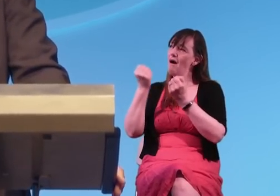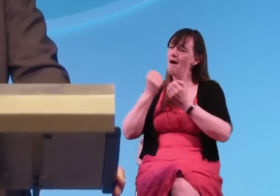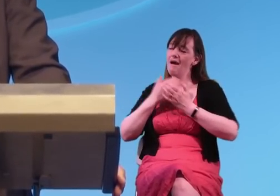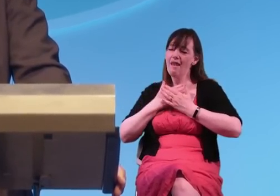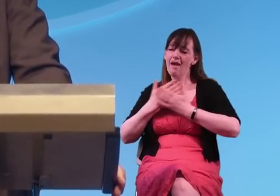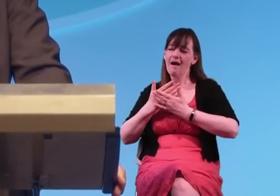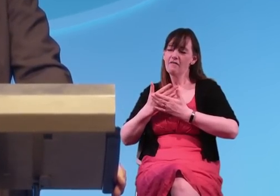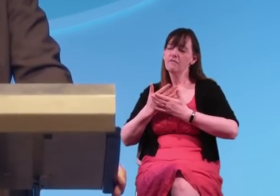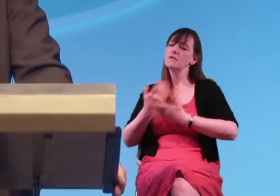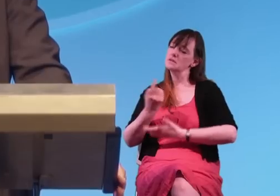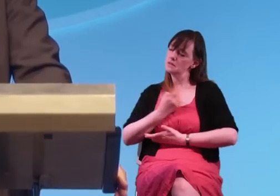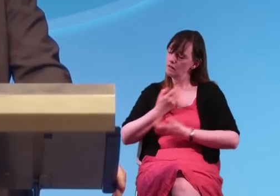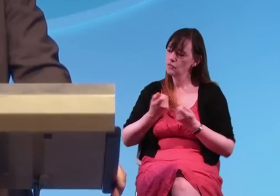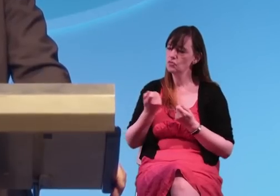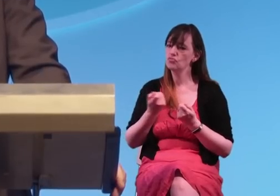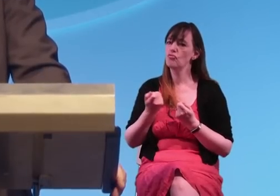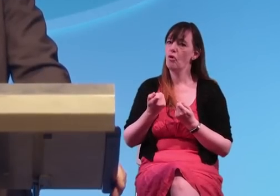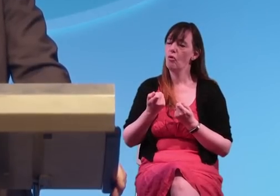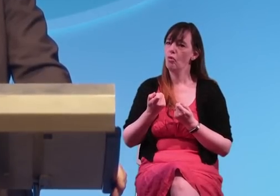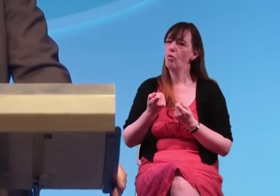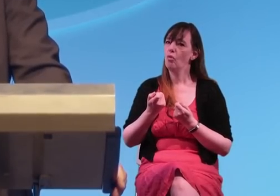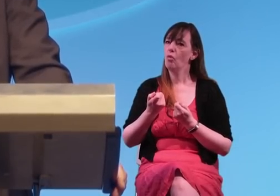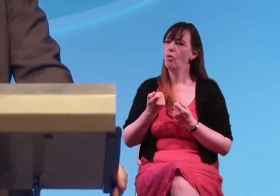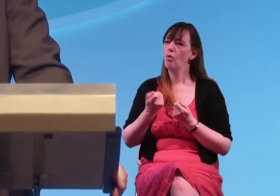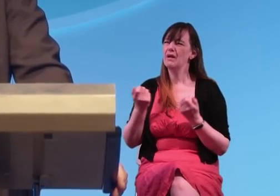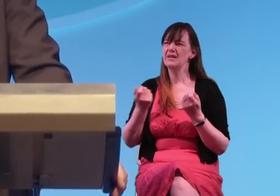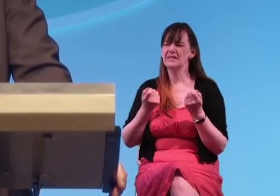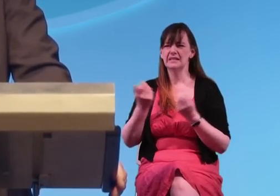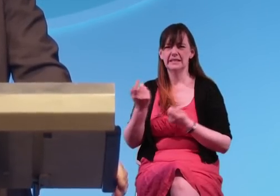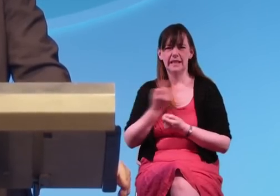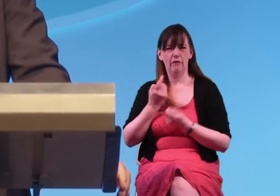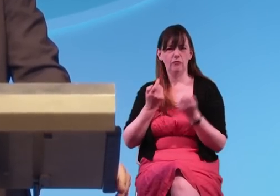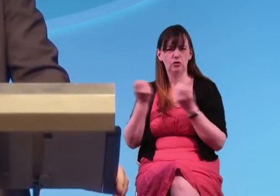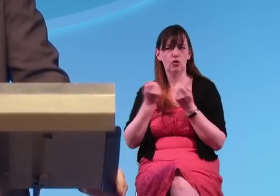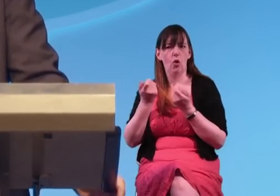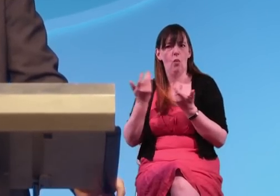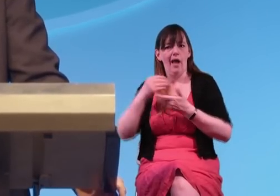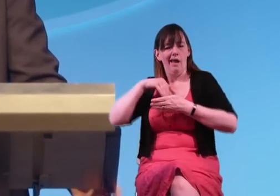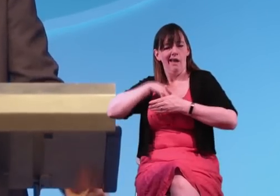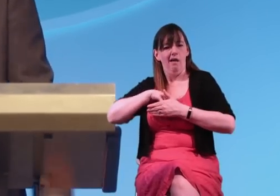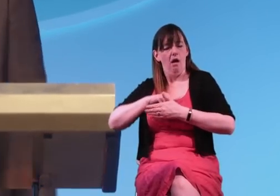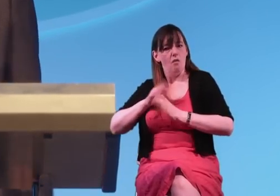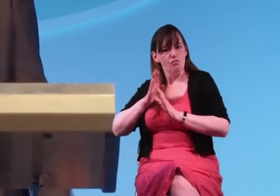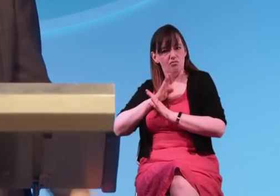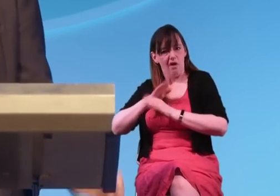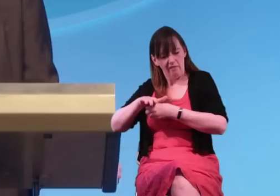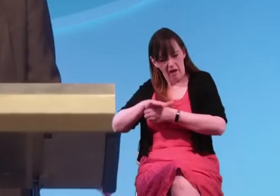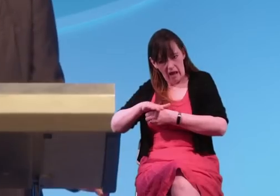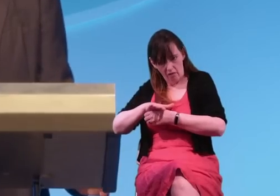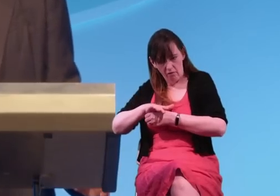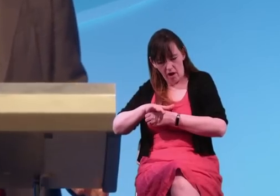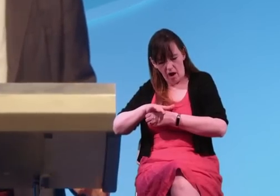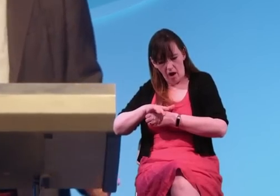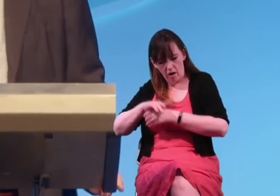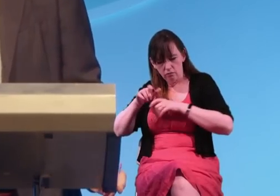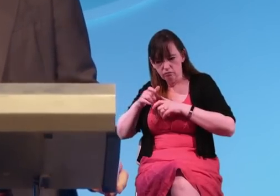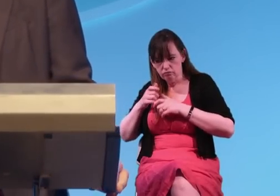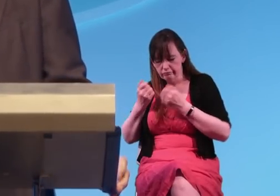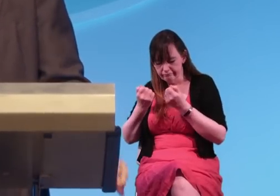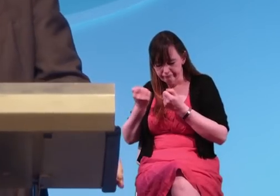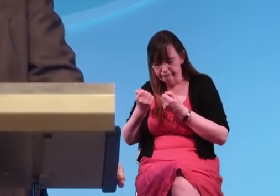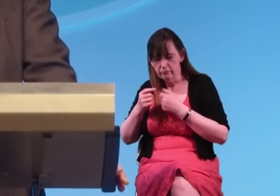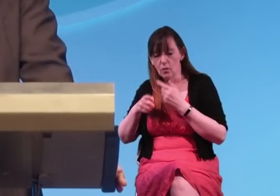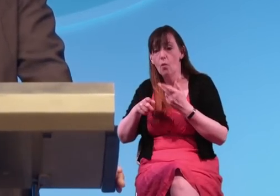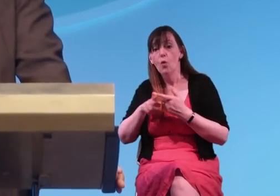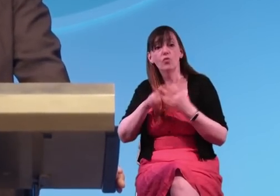self-control. Self-control in the secret place, in the private part of our lives. Self-control in dealing with others,